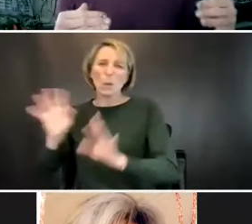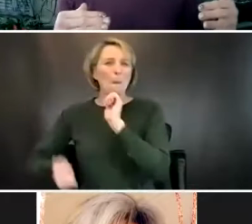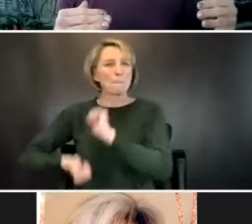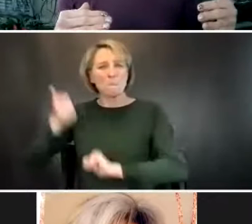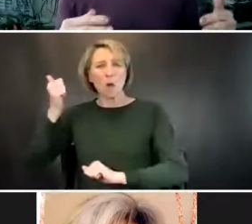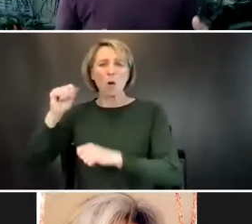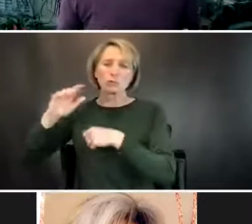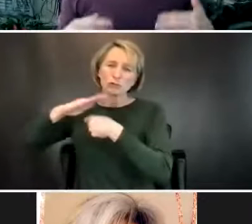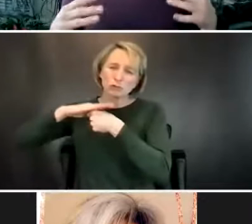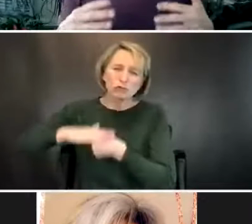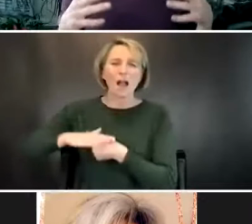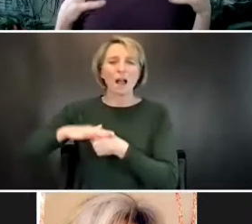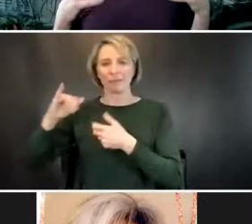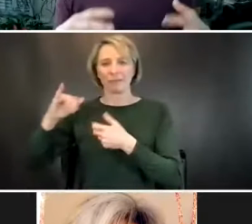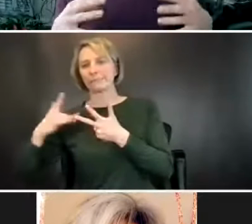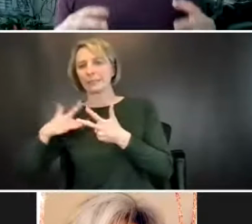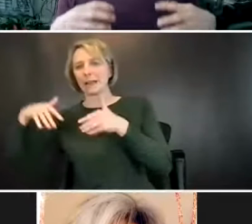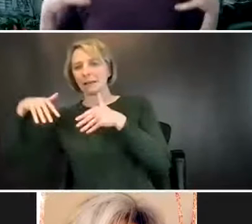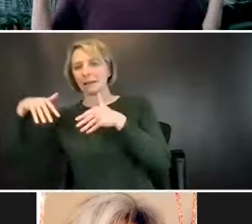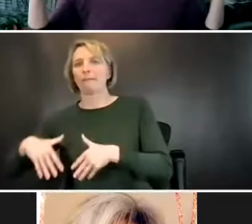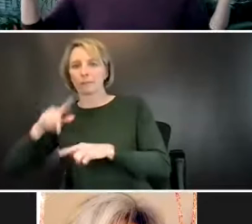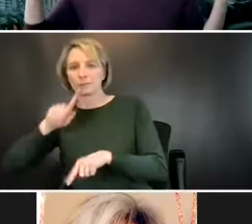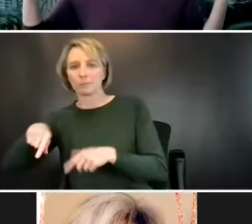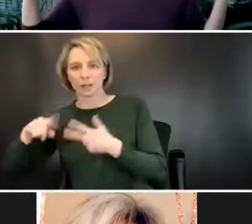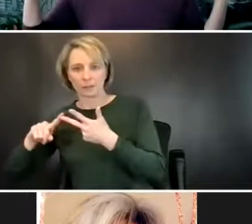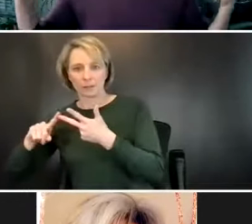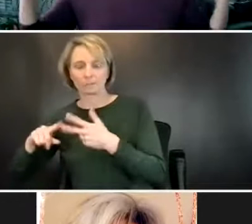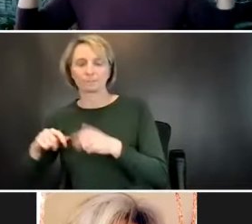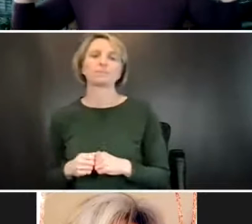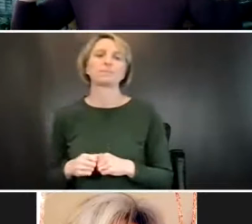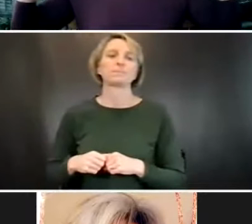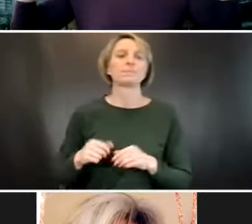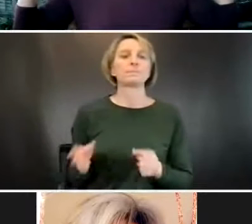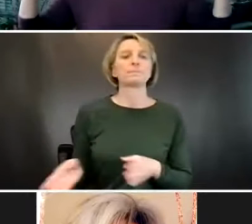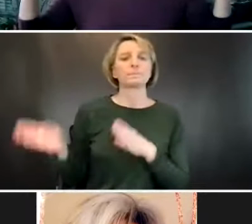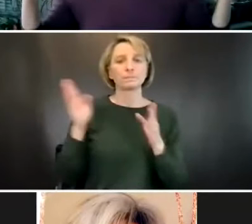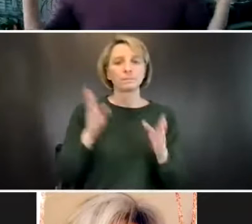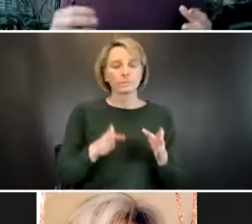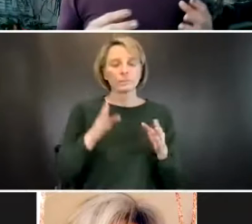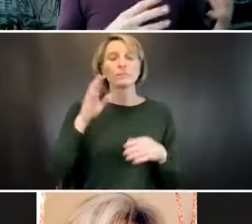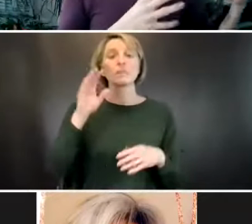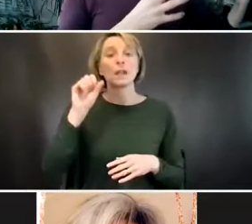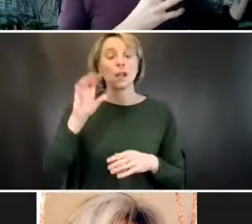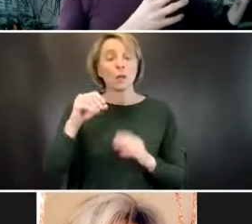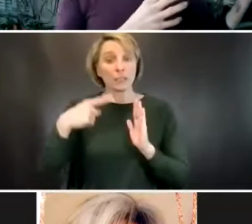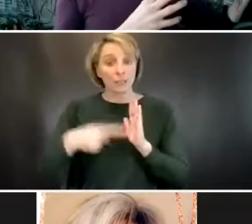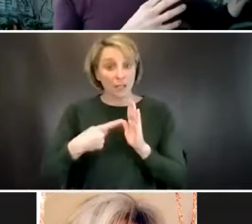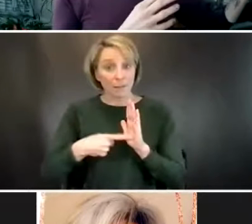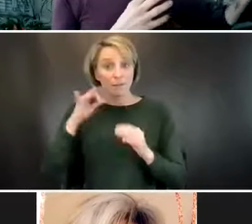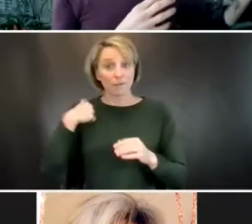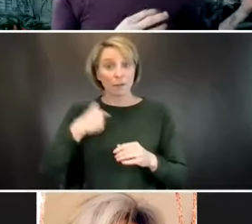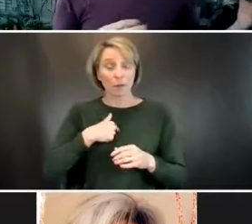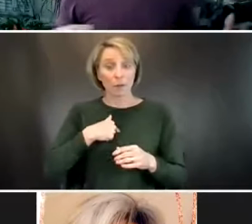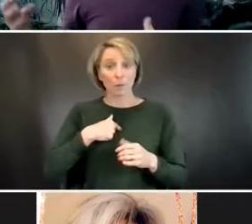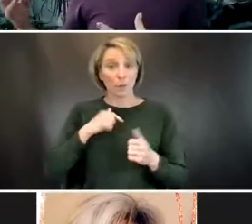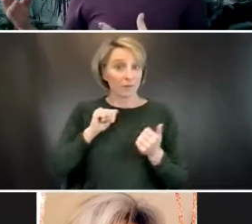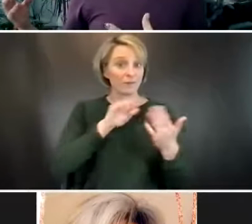and behaviorally. This is where we think of that hijack, right? That hippocampus hijack. This stress response